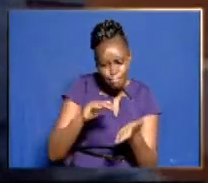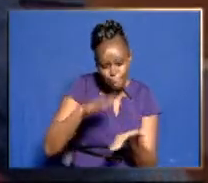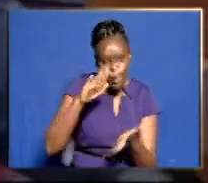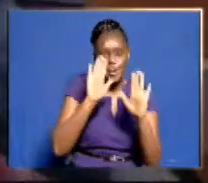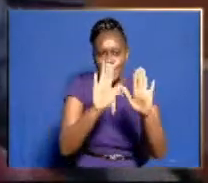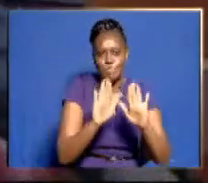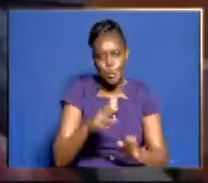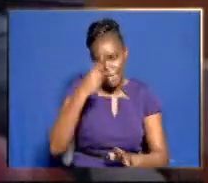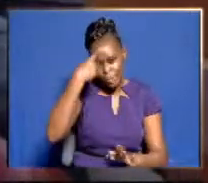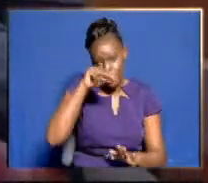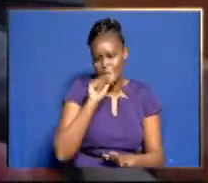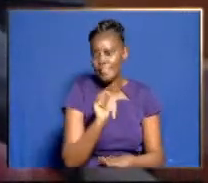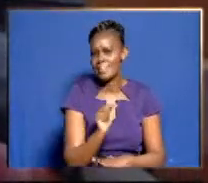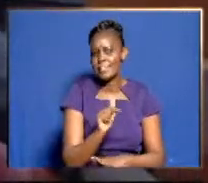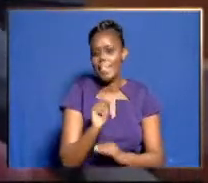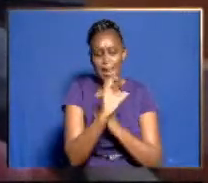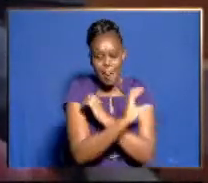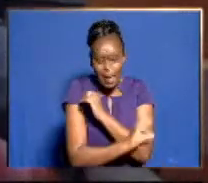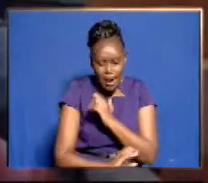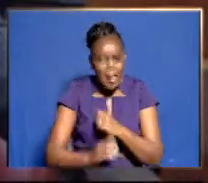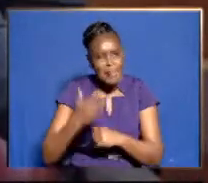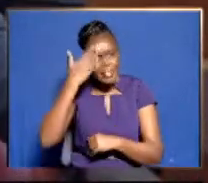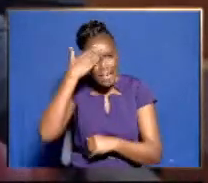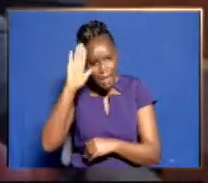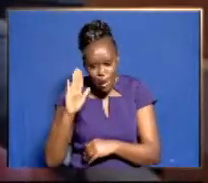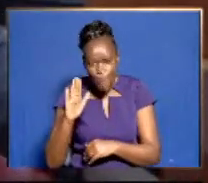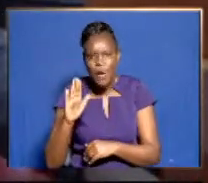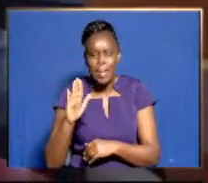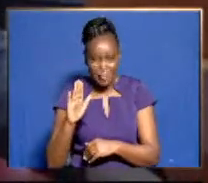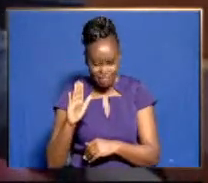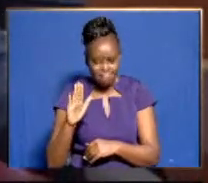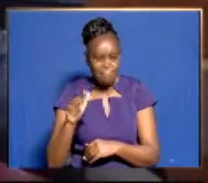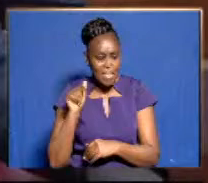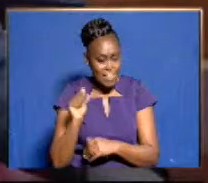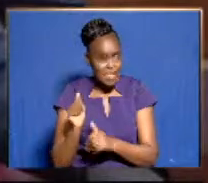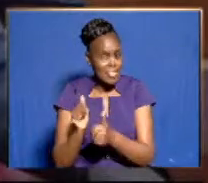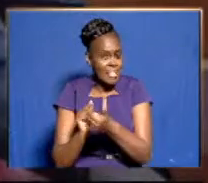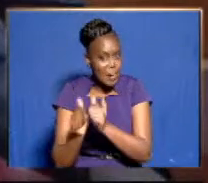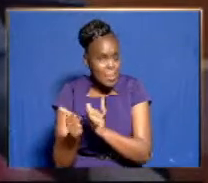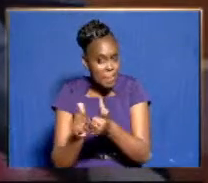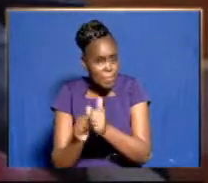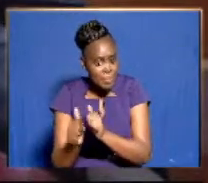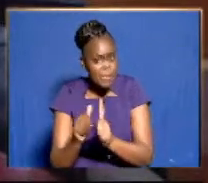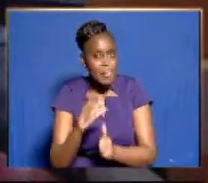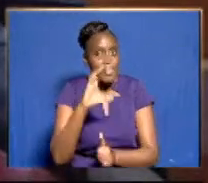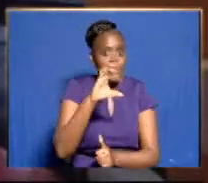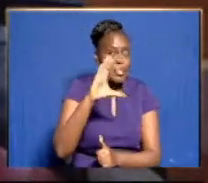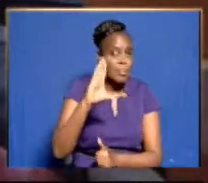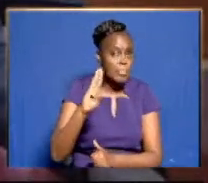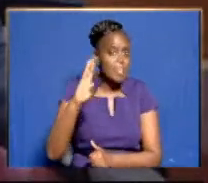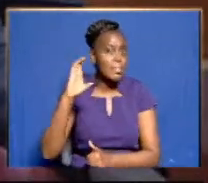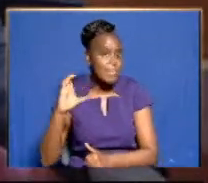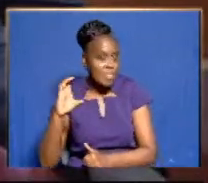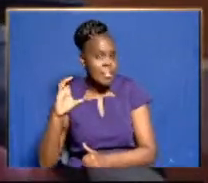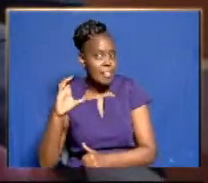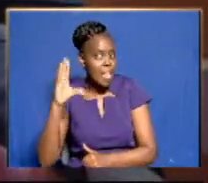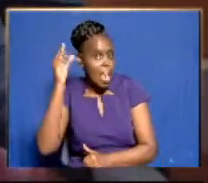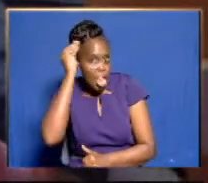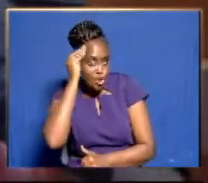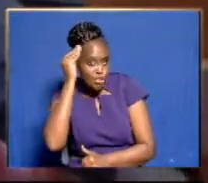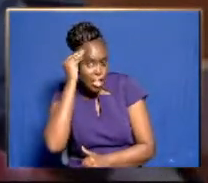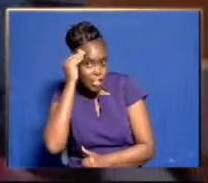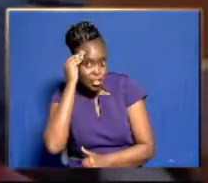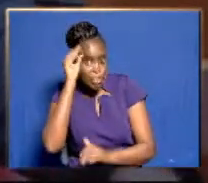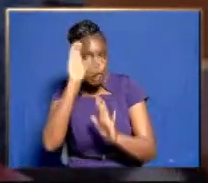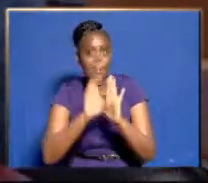Speaker, we all know in this country now, we are moving to what we call the competence-based curriculum, Honorable Speaker. And we